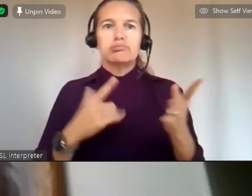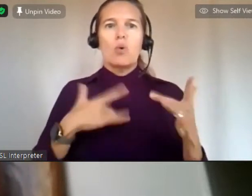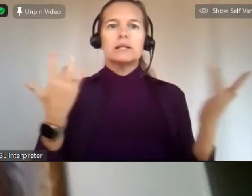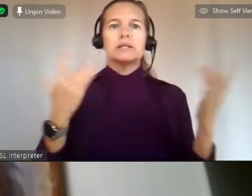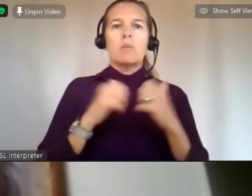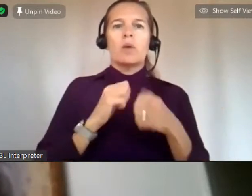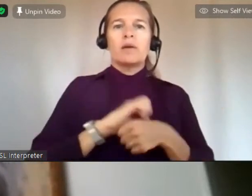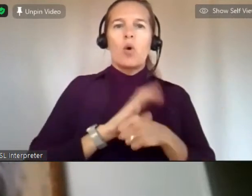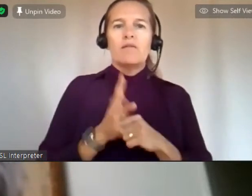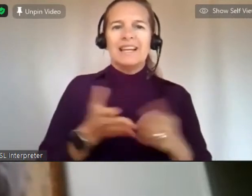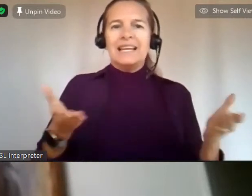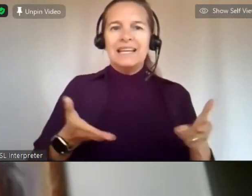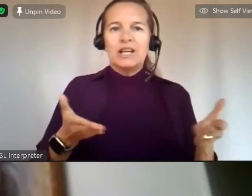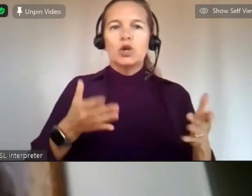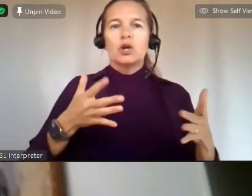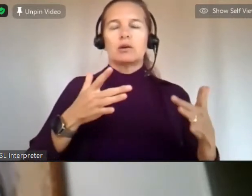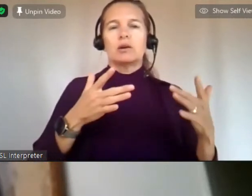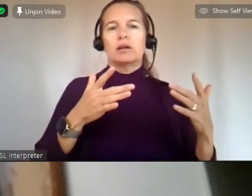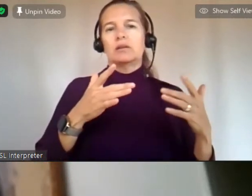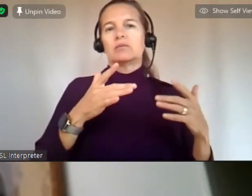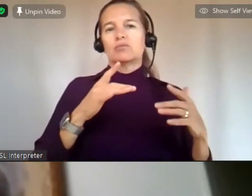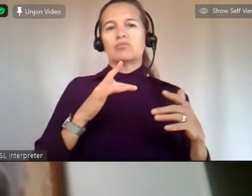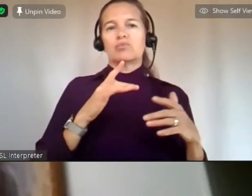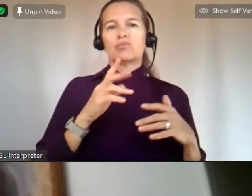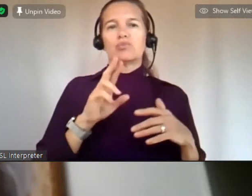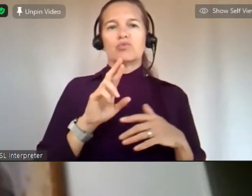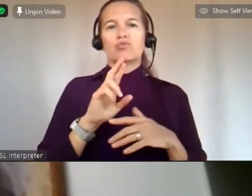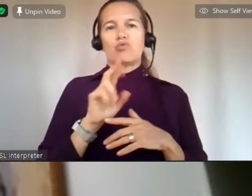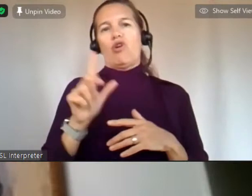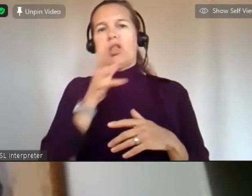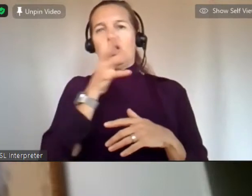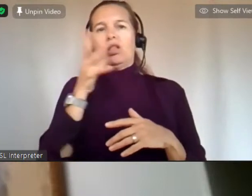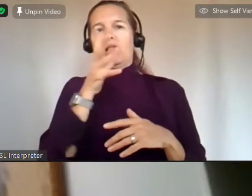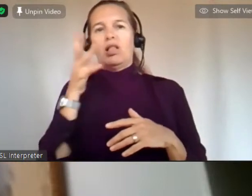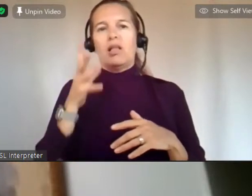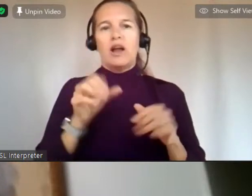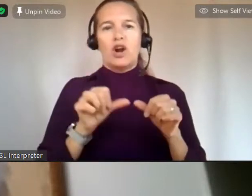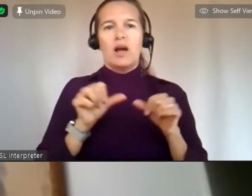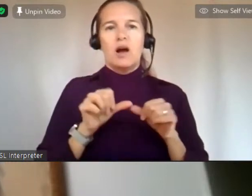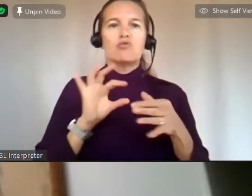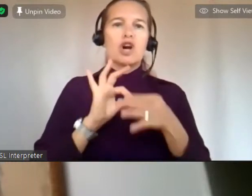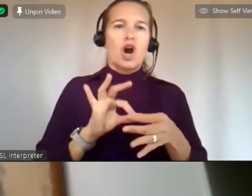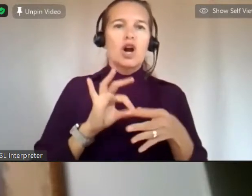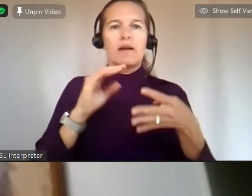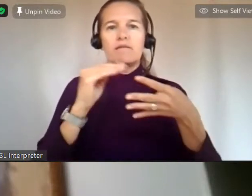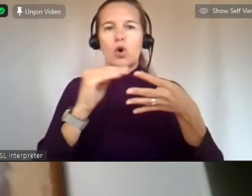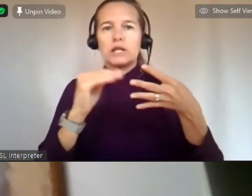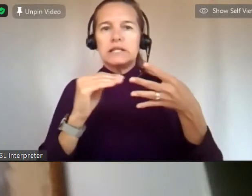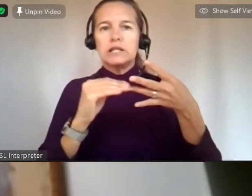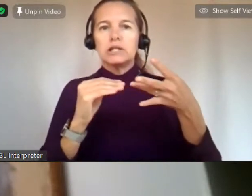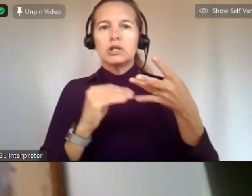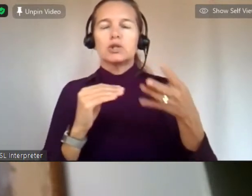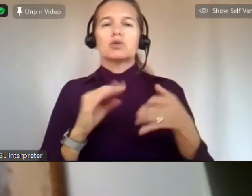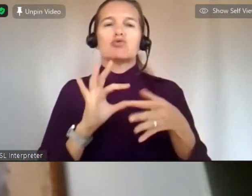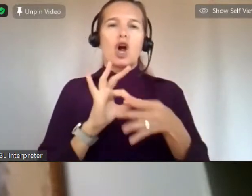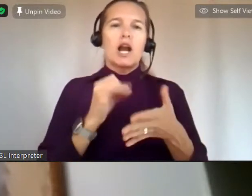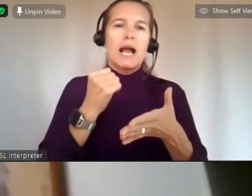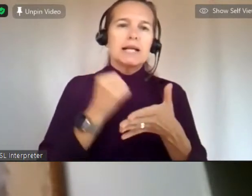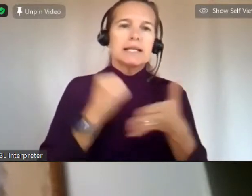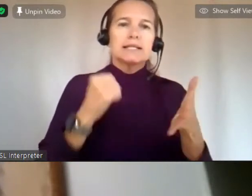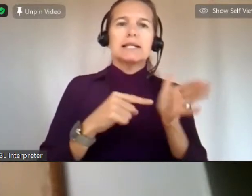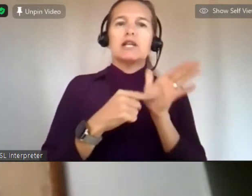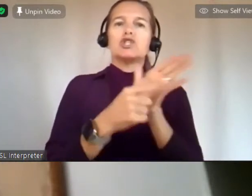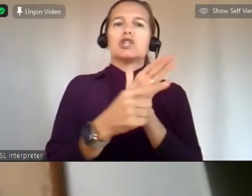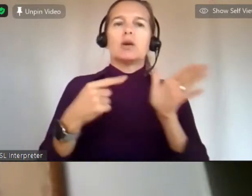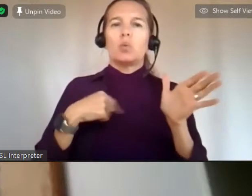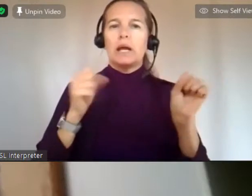that means regarding the attestation, regarding the 4 tiers, regarding how we proceed with this pandemic.